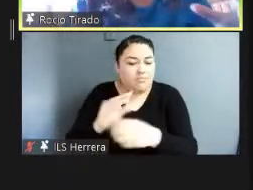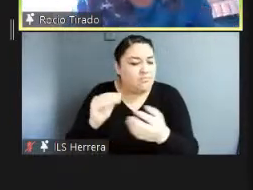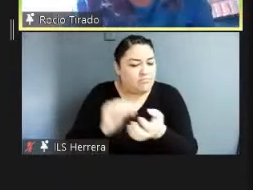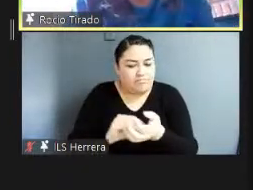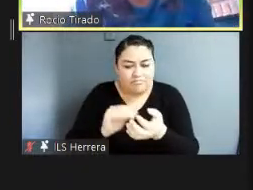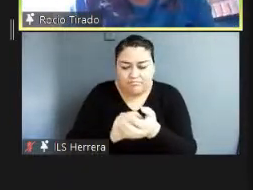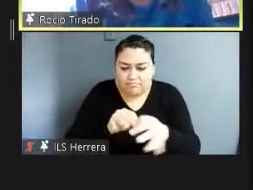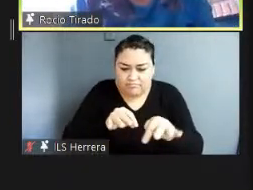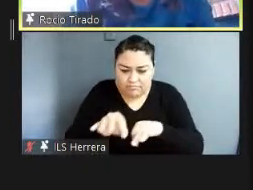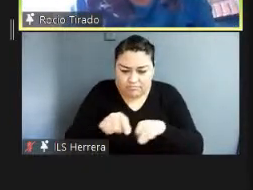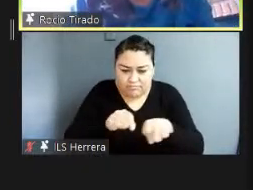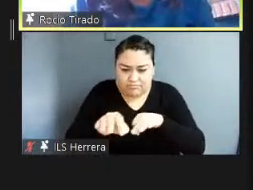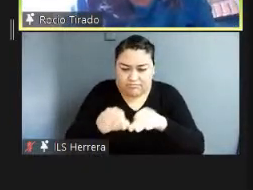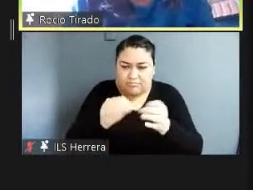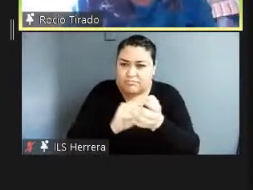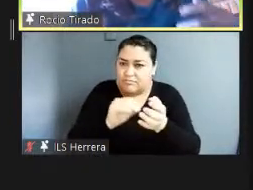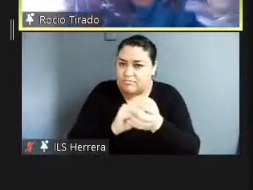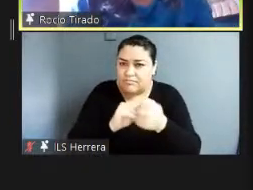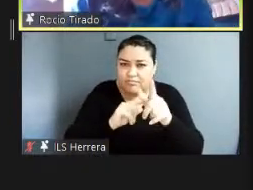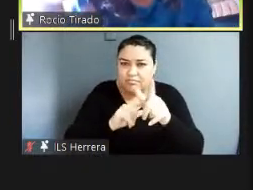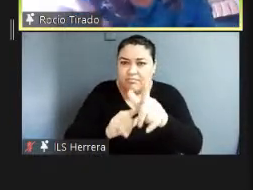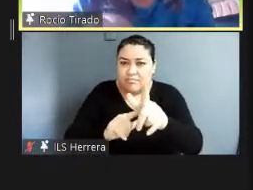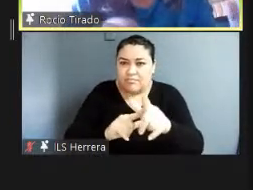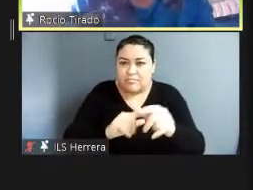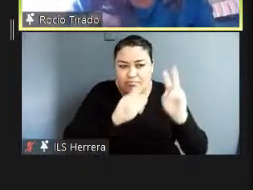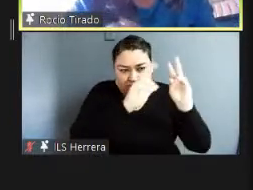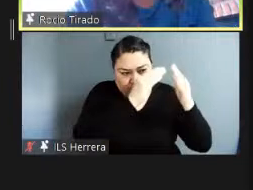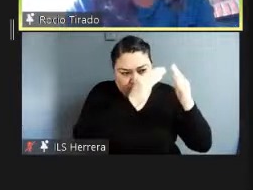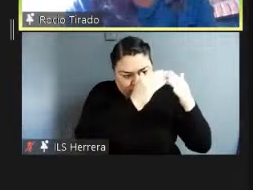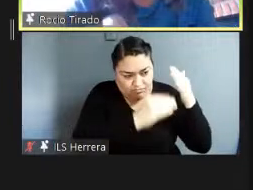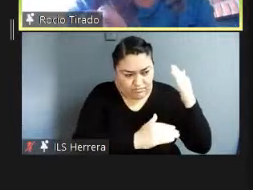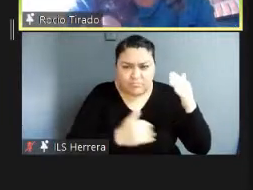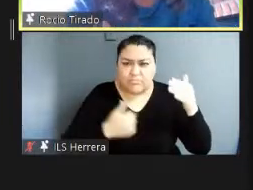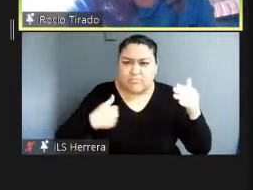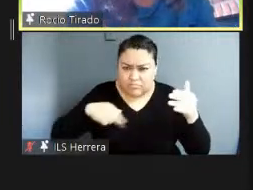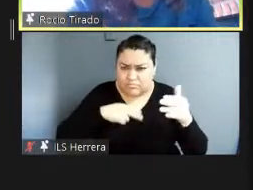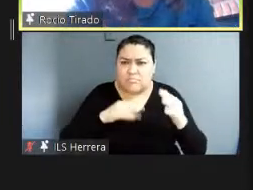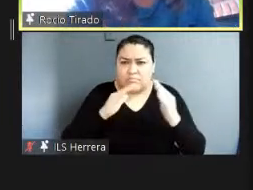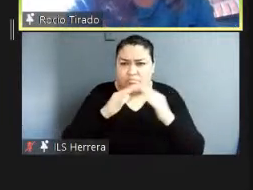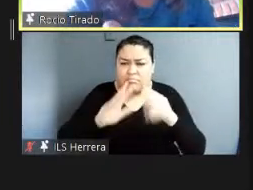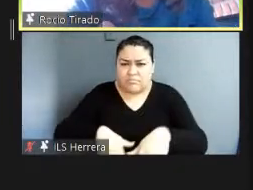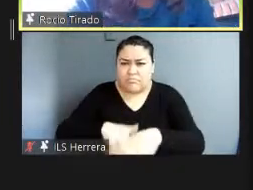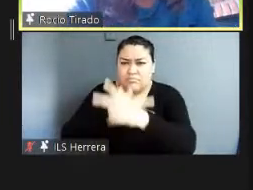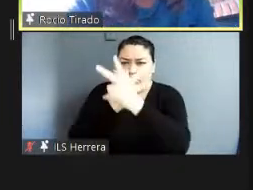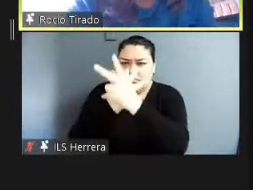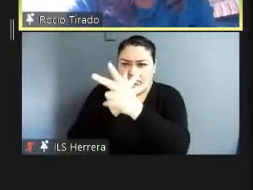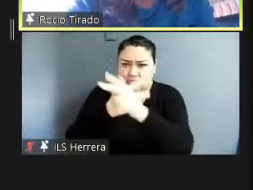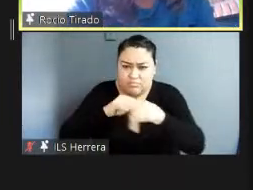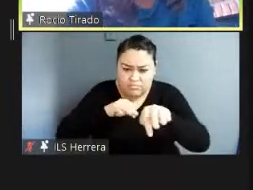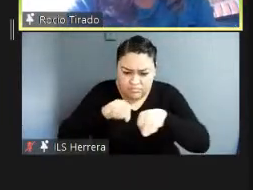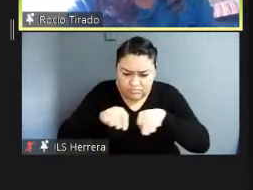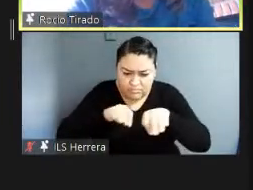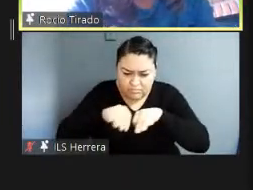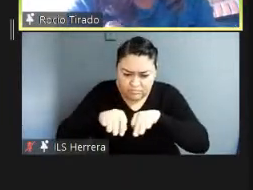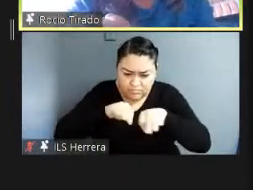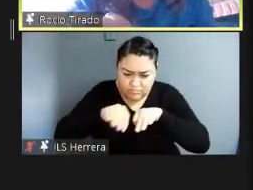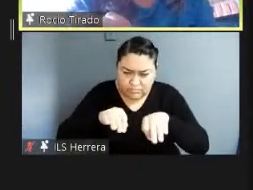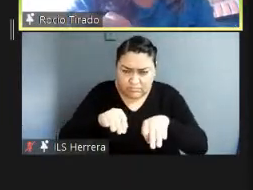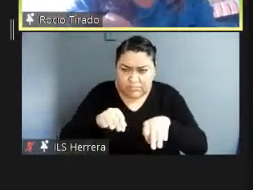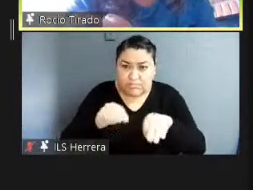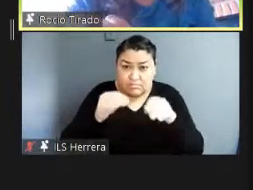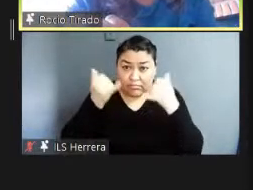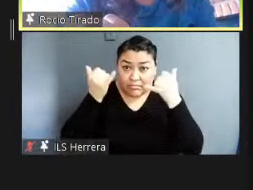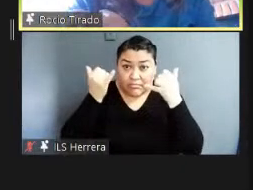The pandemic has not stopped us. We have continued to review our curriculum. We have worked at it